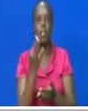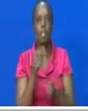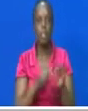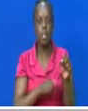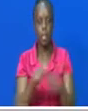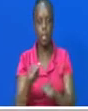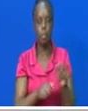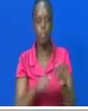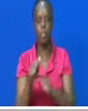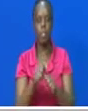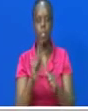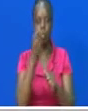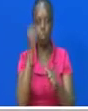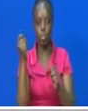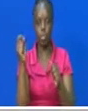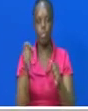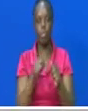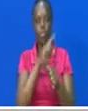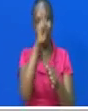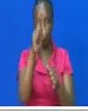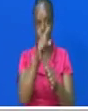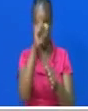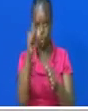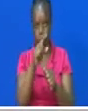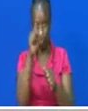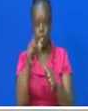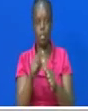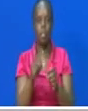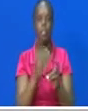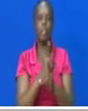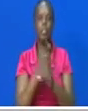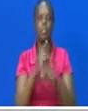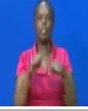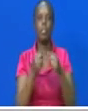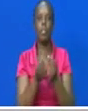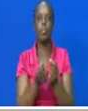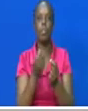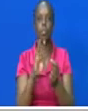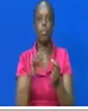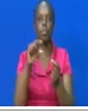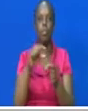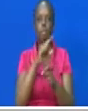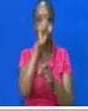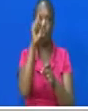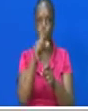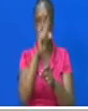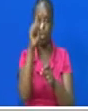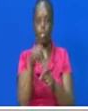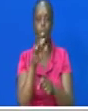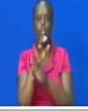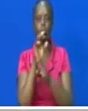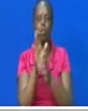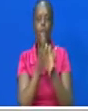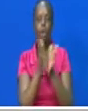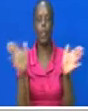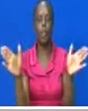administering questionnaires. We actually talked about the different types of questions that you can ask,